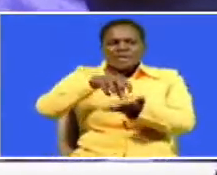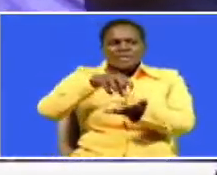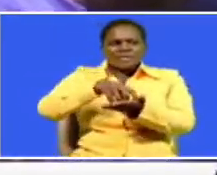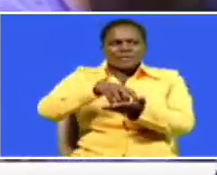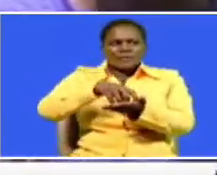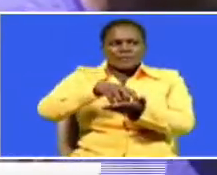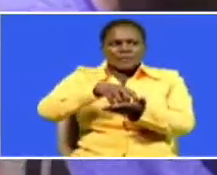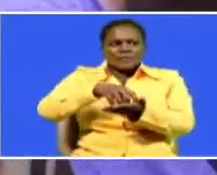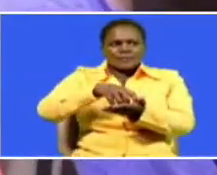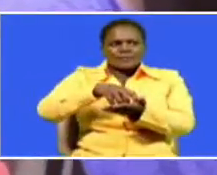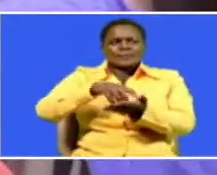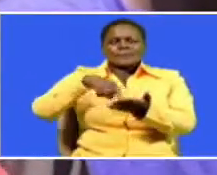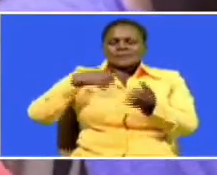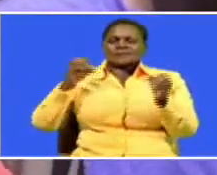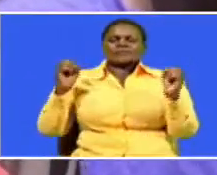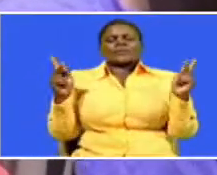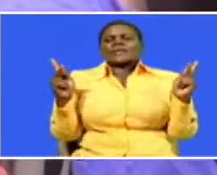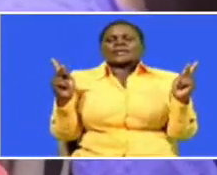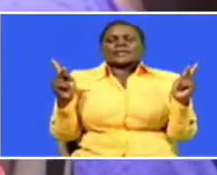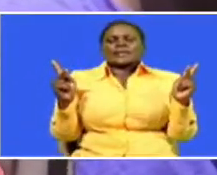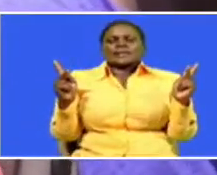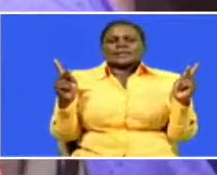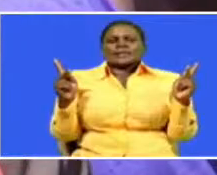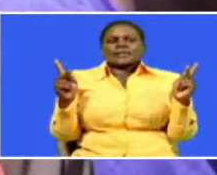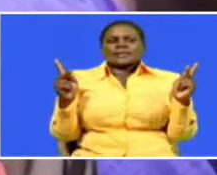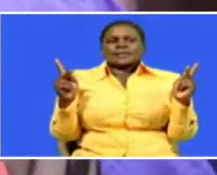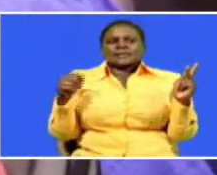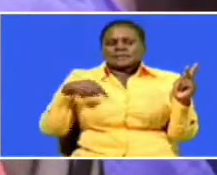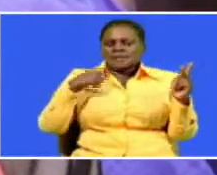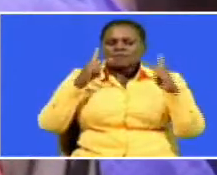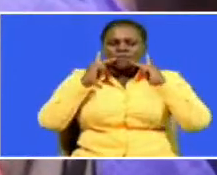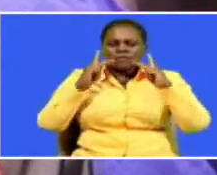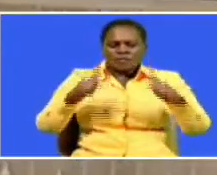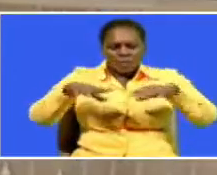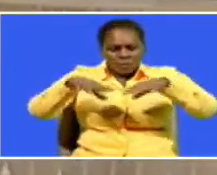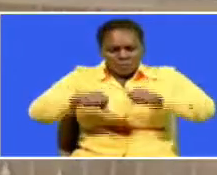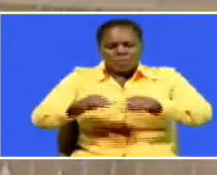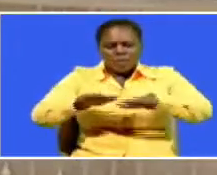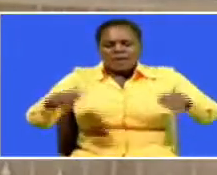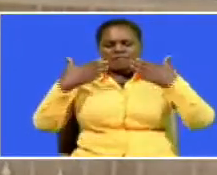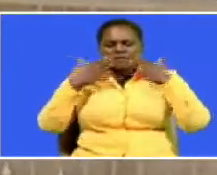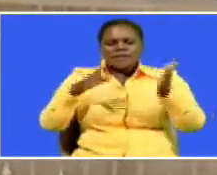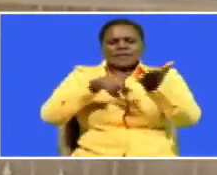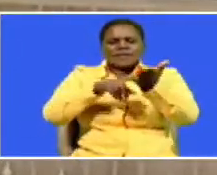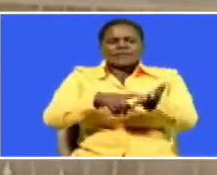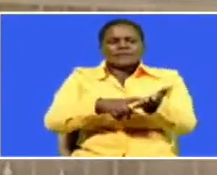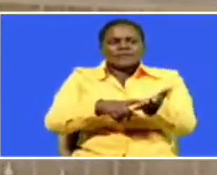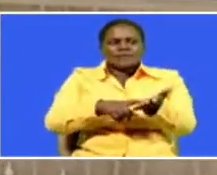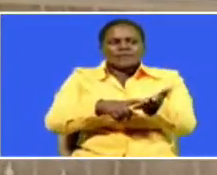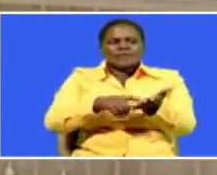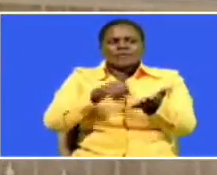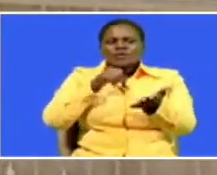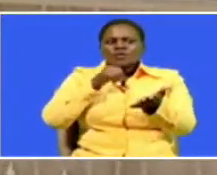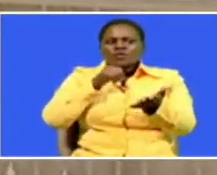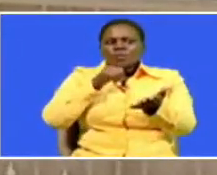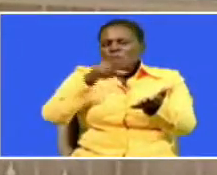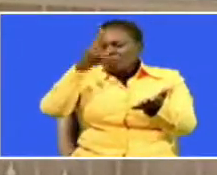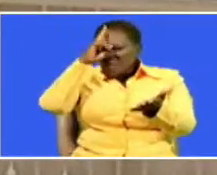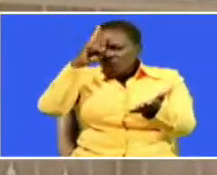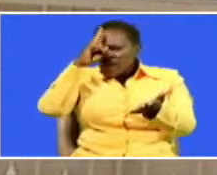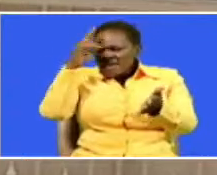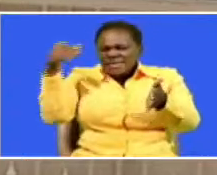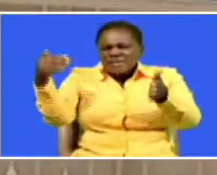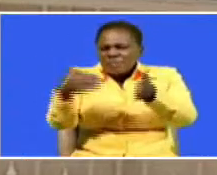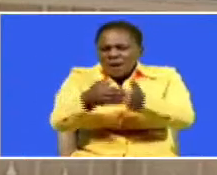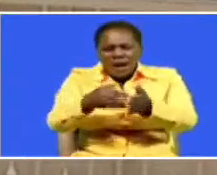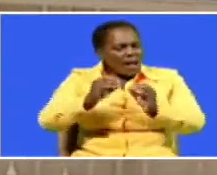everywhere. We are okay. We are peaceful. We have taken over the land. Insisting that not even the presence of police